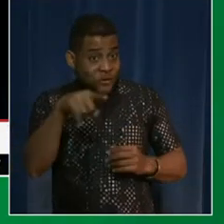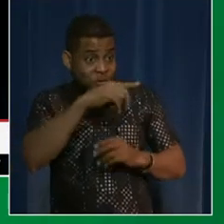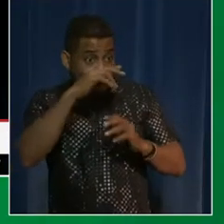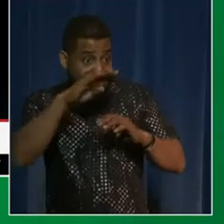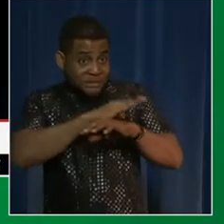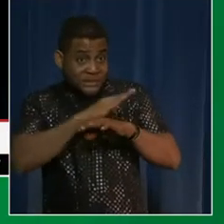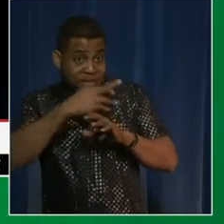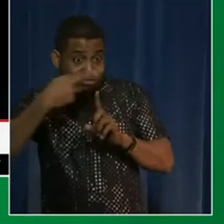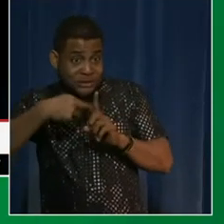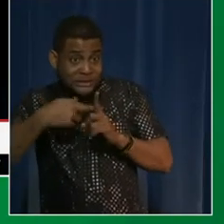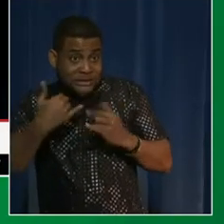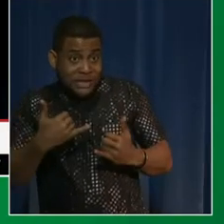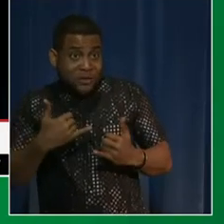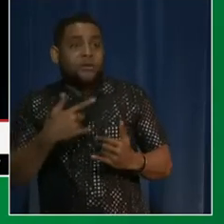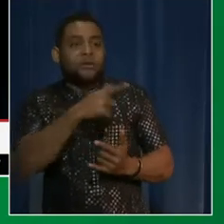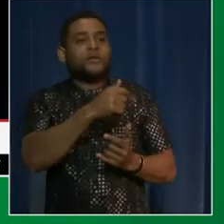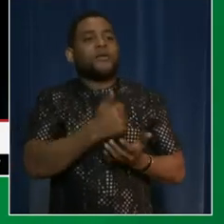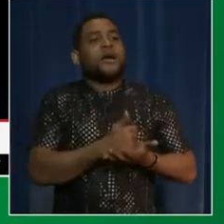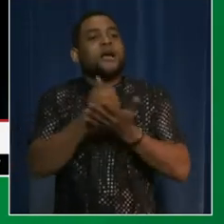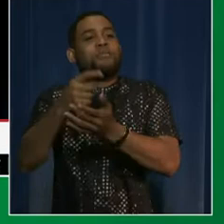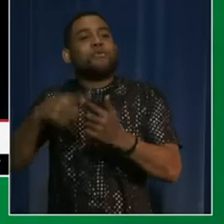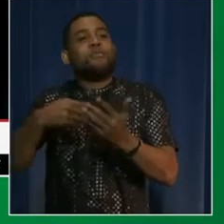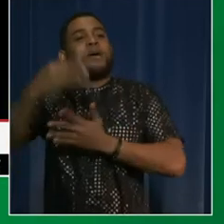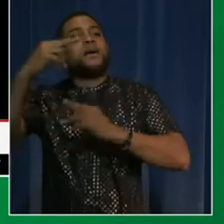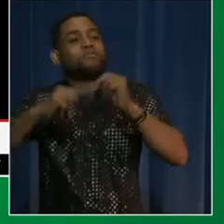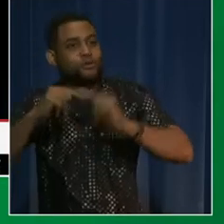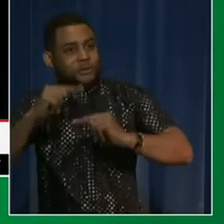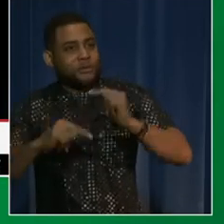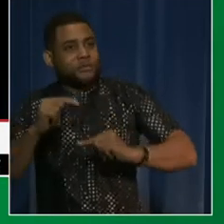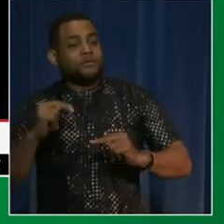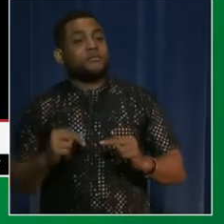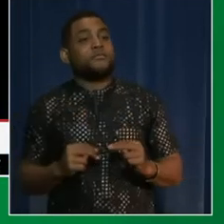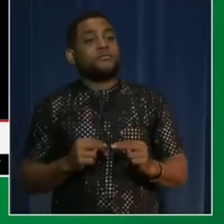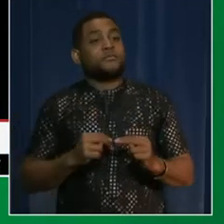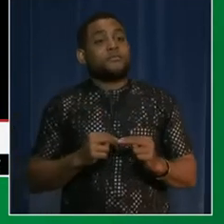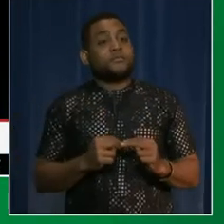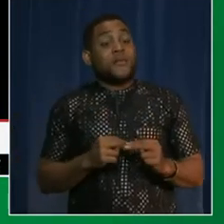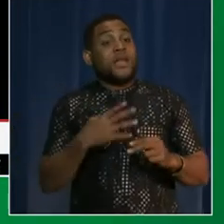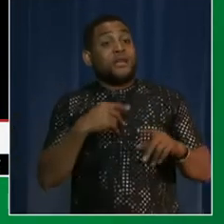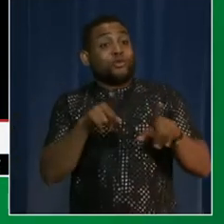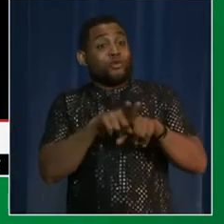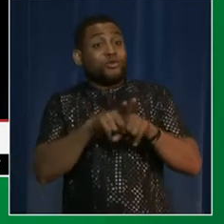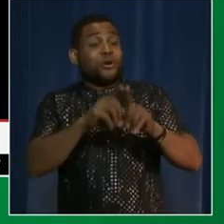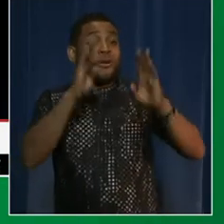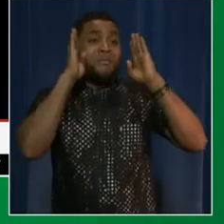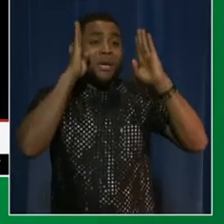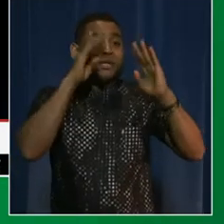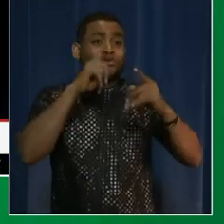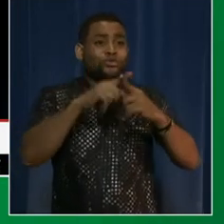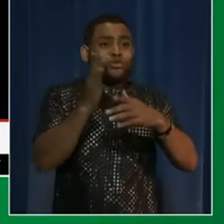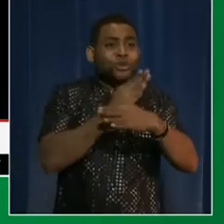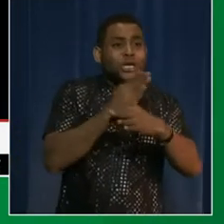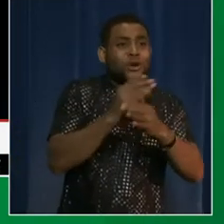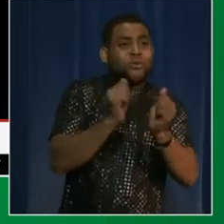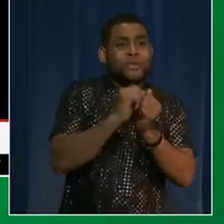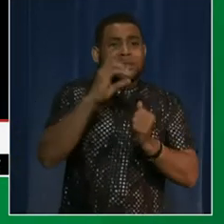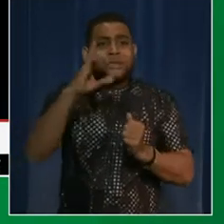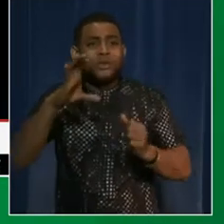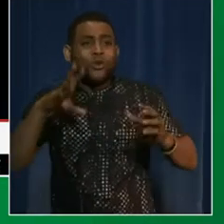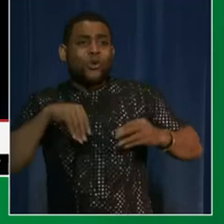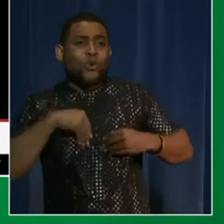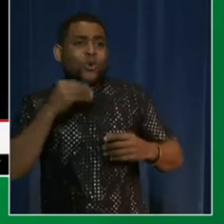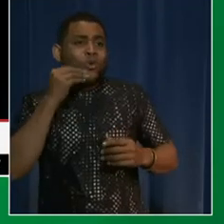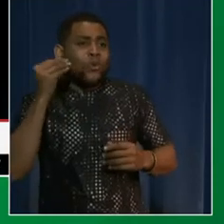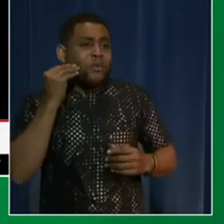in DC. I hope that you will also pay attention and share with DC homeowners how they can become homeowners